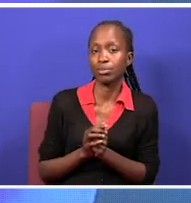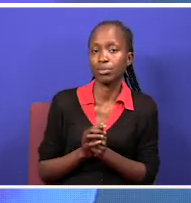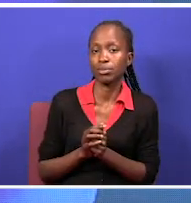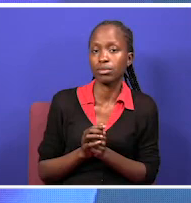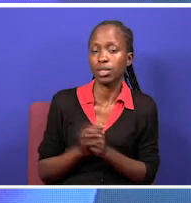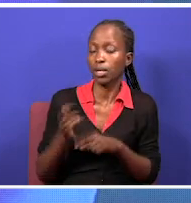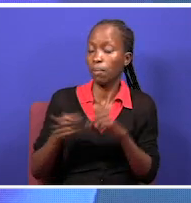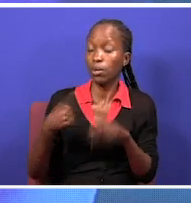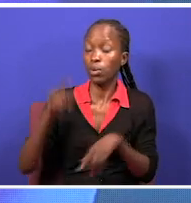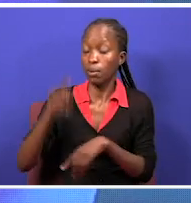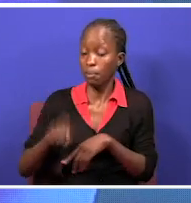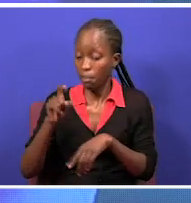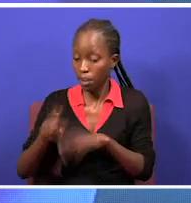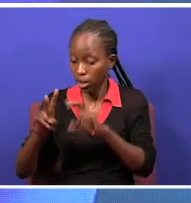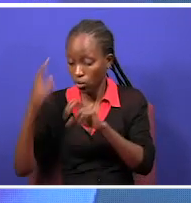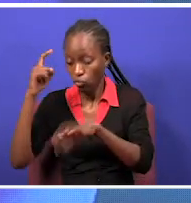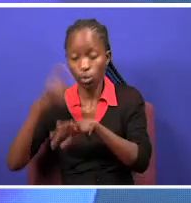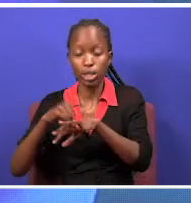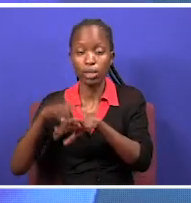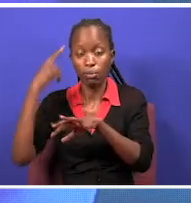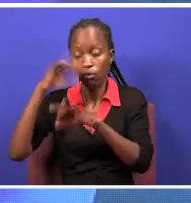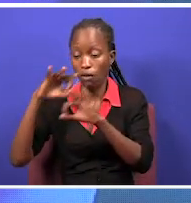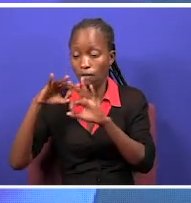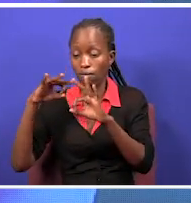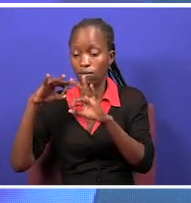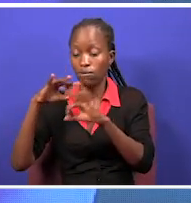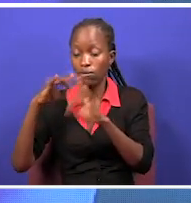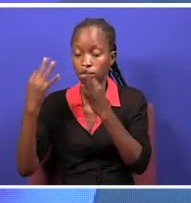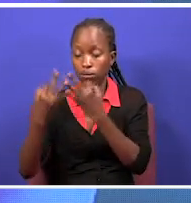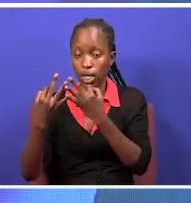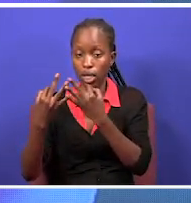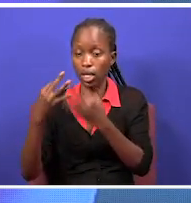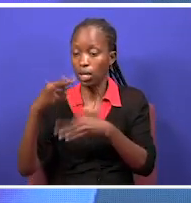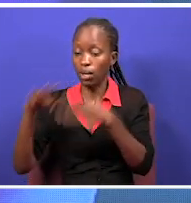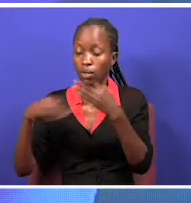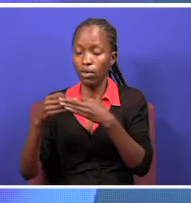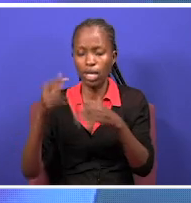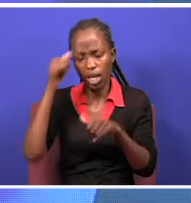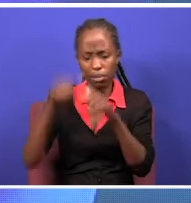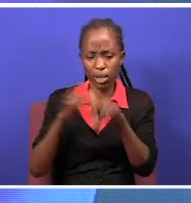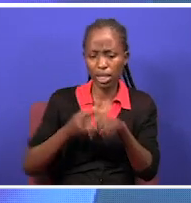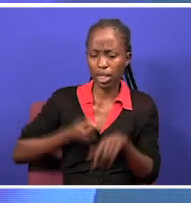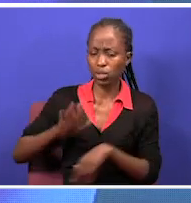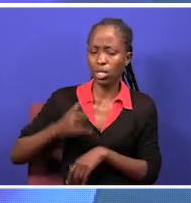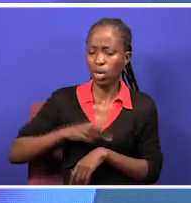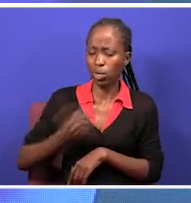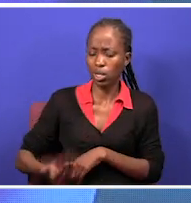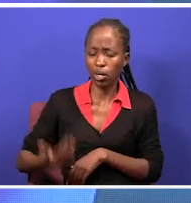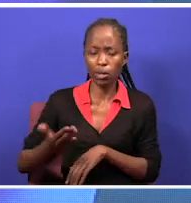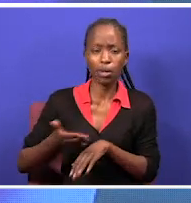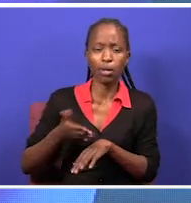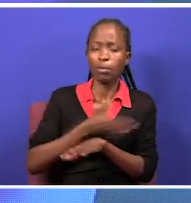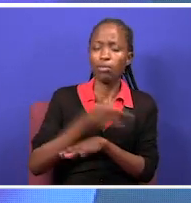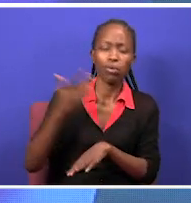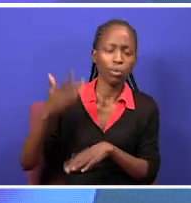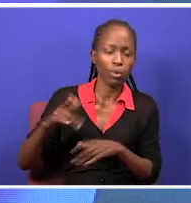But we must make time. I remember when our daughter was young, we used to live in a place